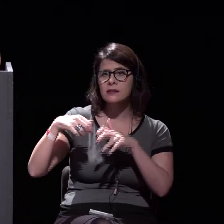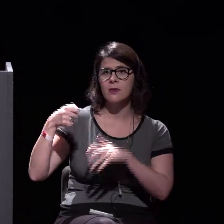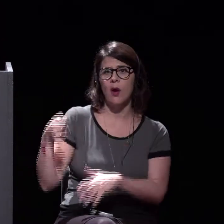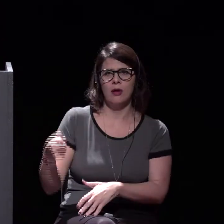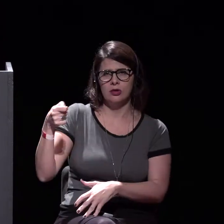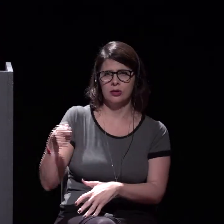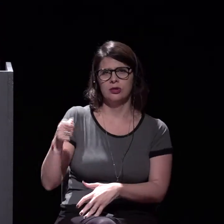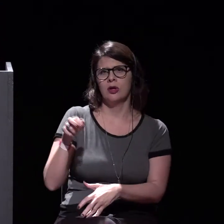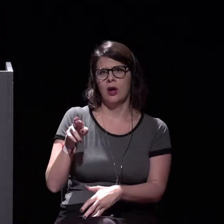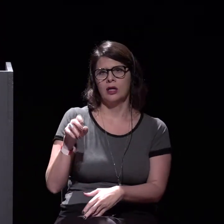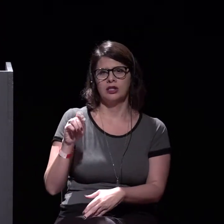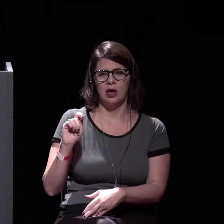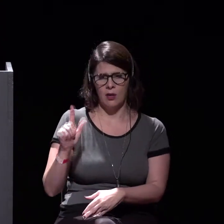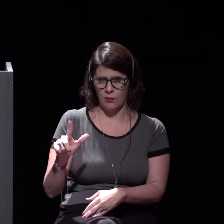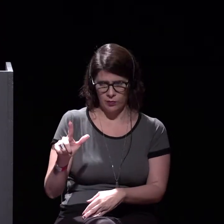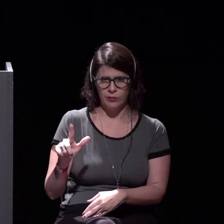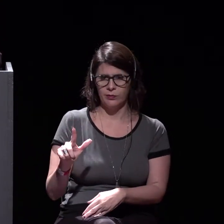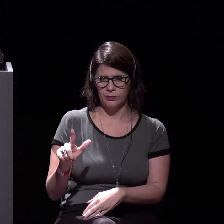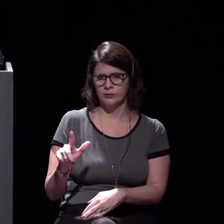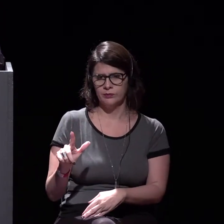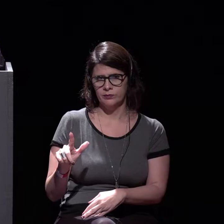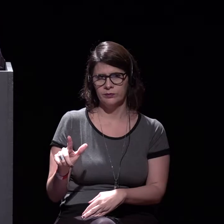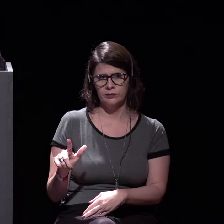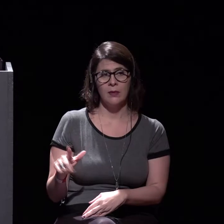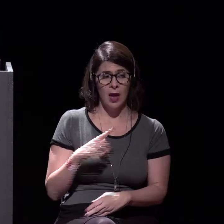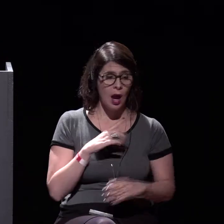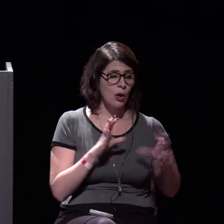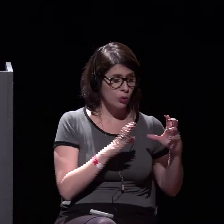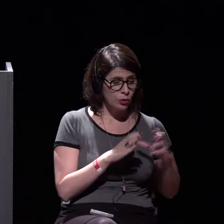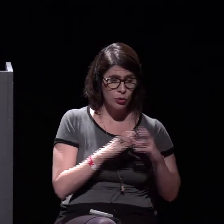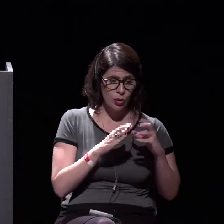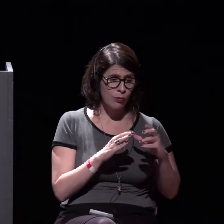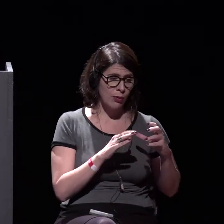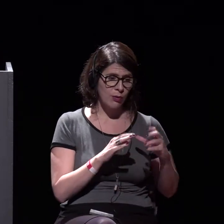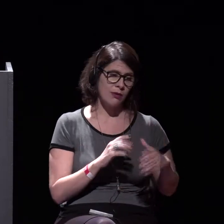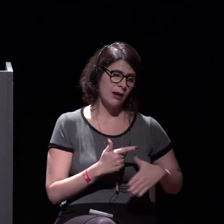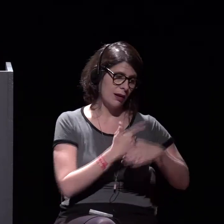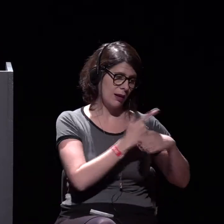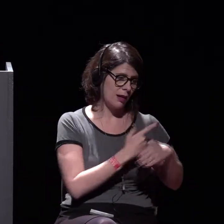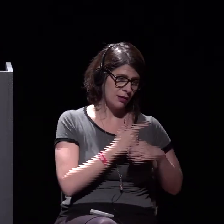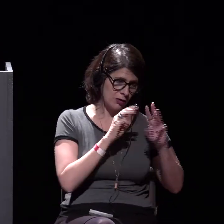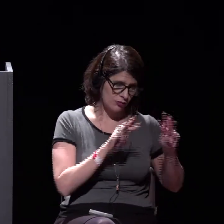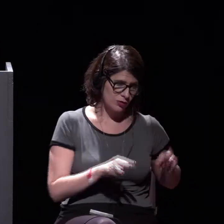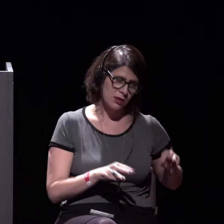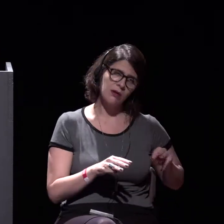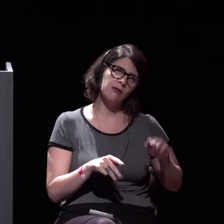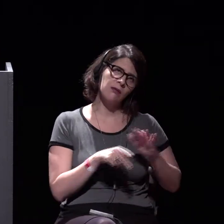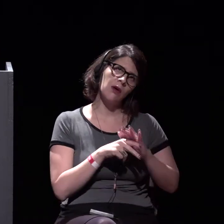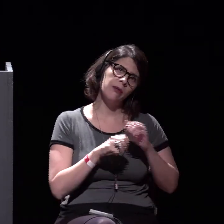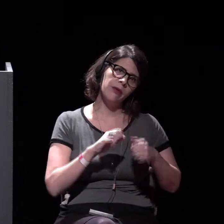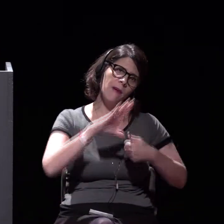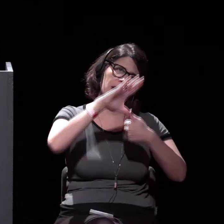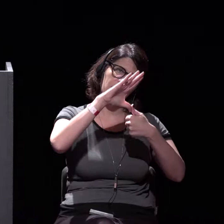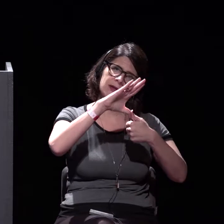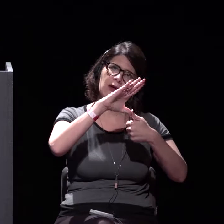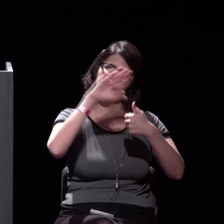of so-called museum leaders from North America and Europe, which quickly became affiliated, or became an affiliated